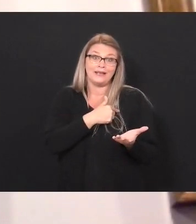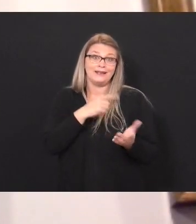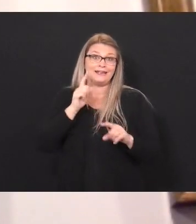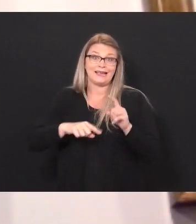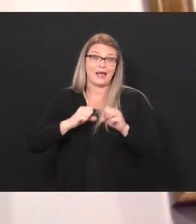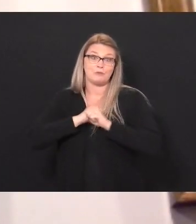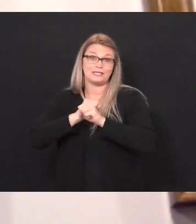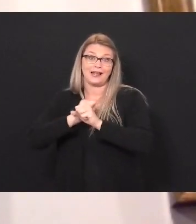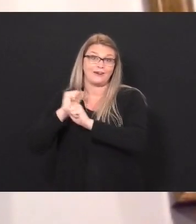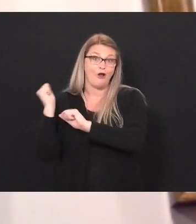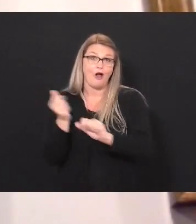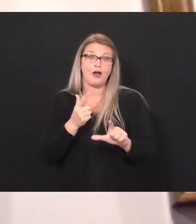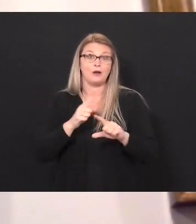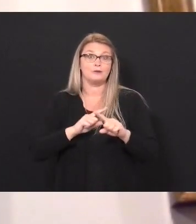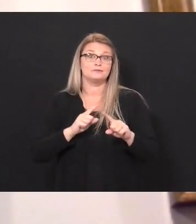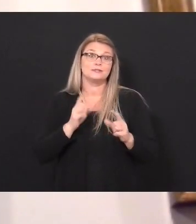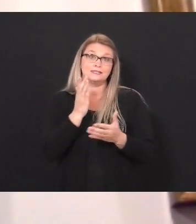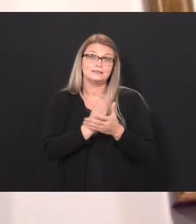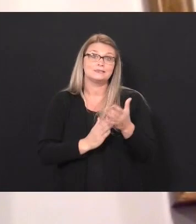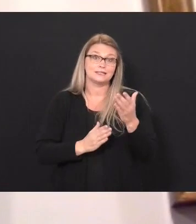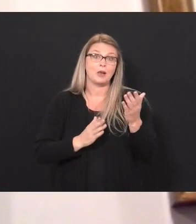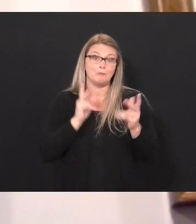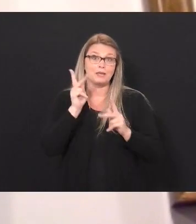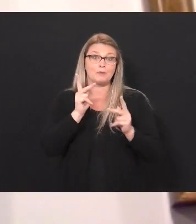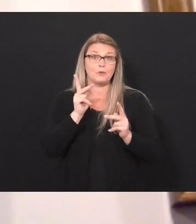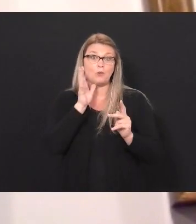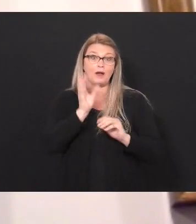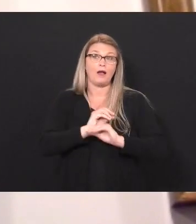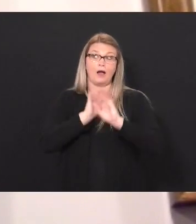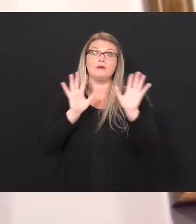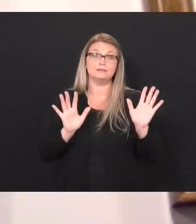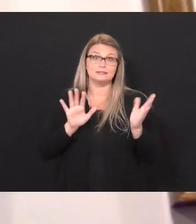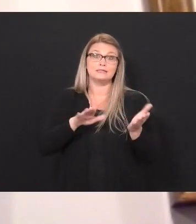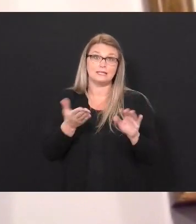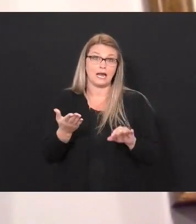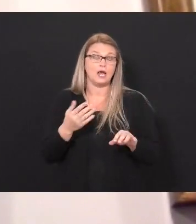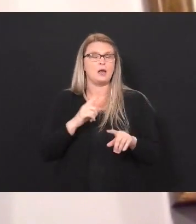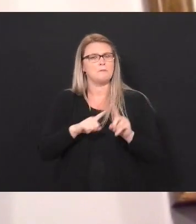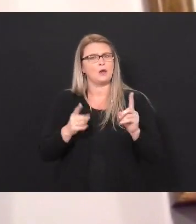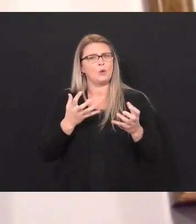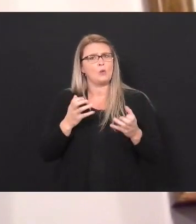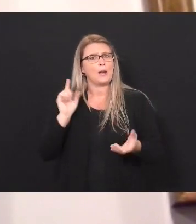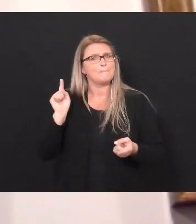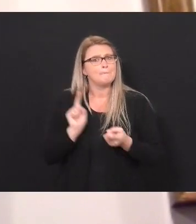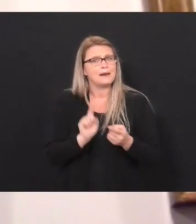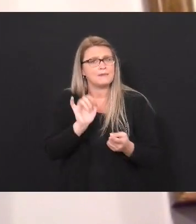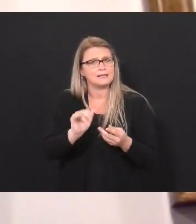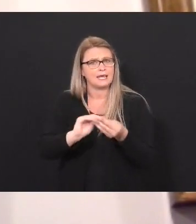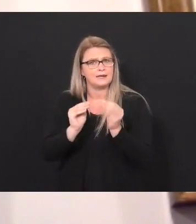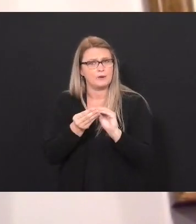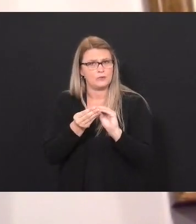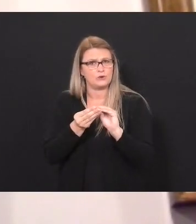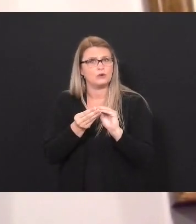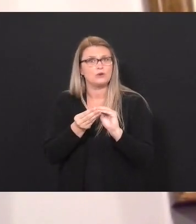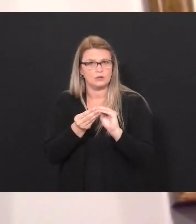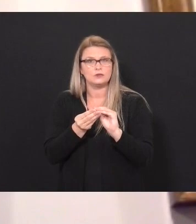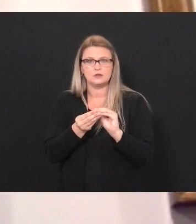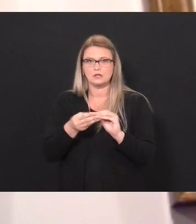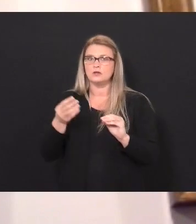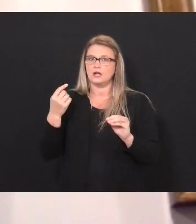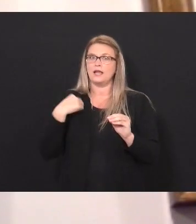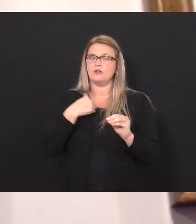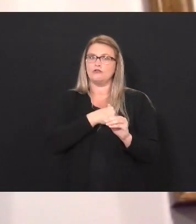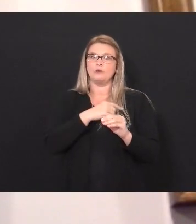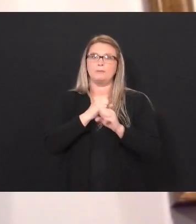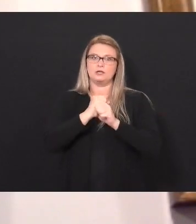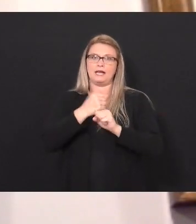virus, and we're going to lose likely some more people. But if we do the right things, we will minimize that, and we will be the beacon for the